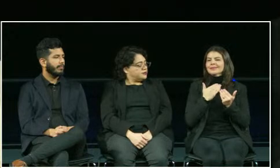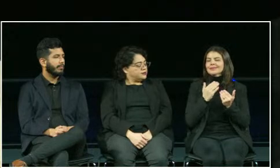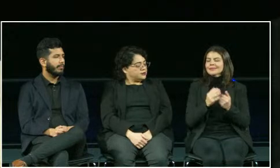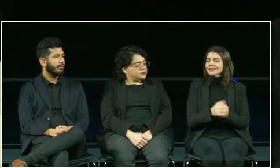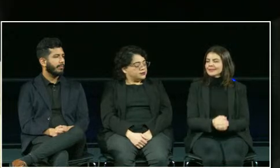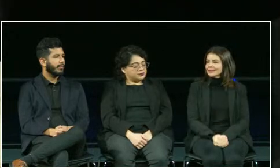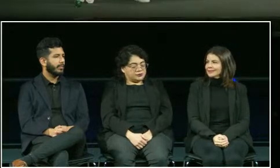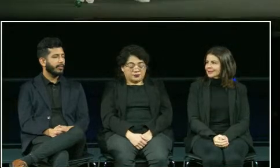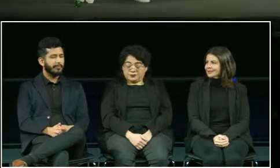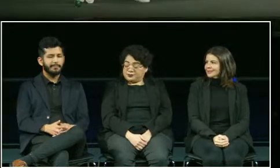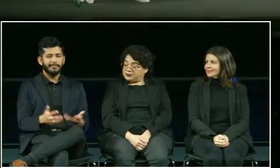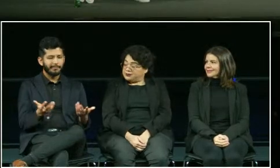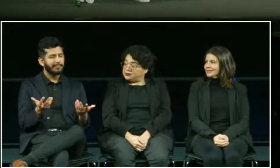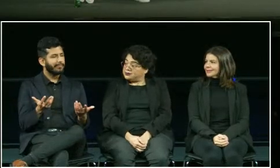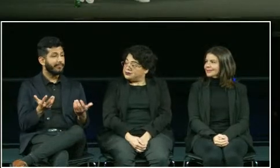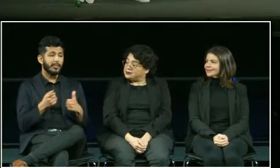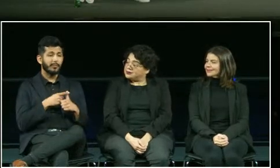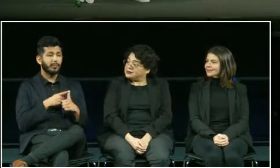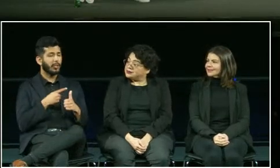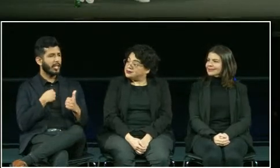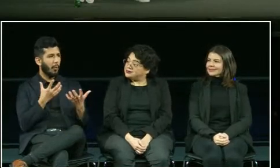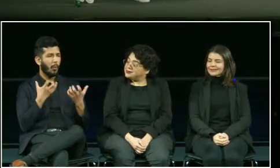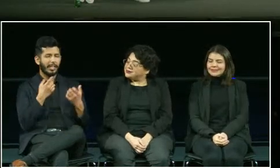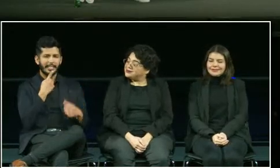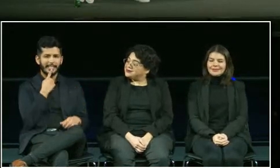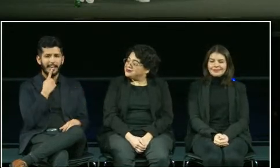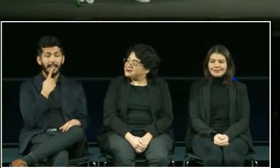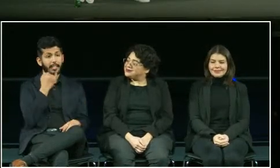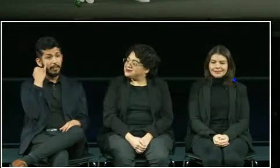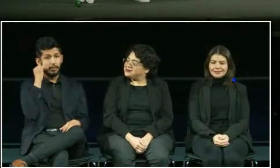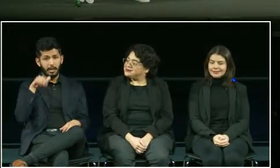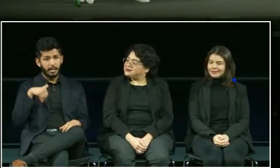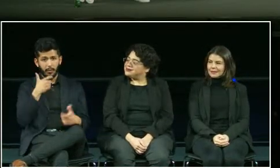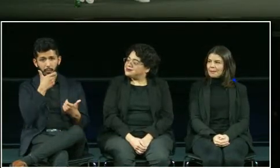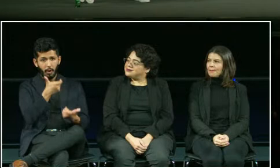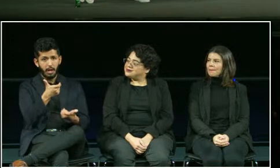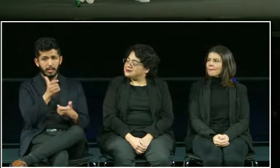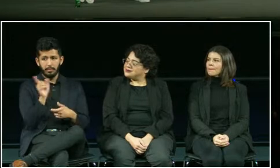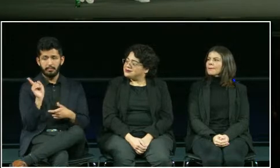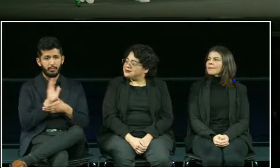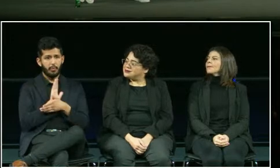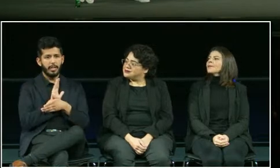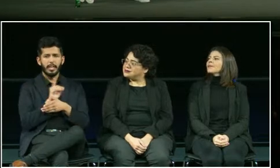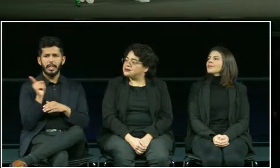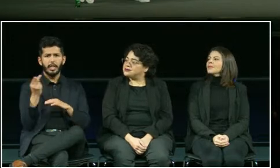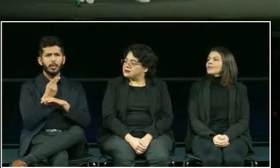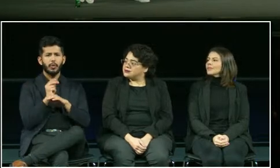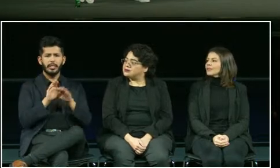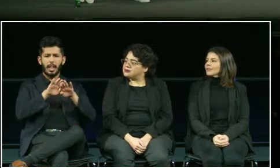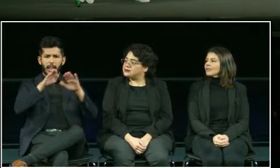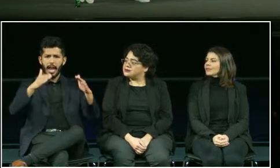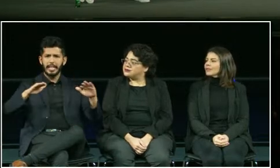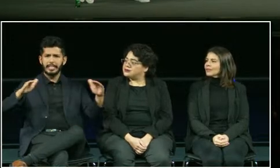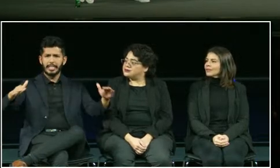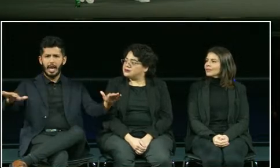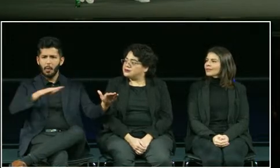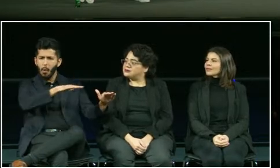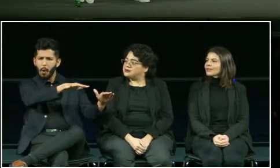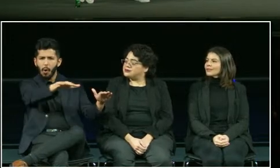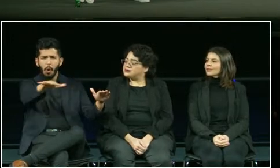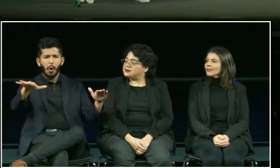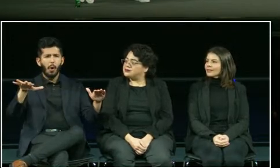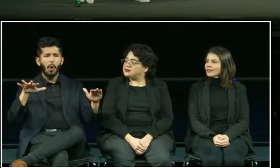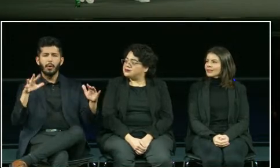Well, I just have to say, first of all, for folks who haven't seen it, your use of landscape was exquisite, because that sense